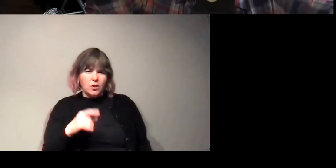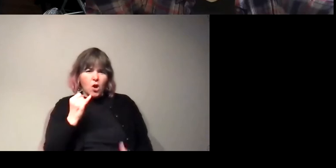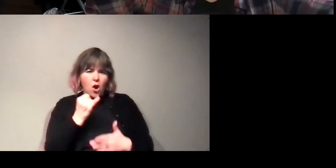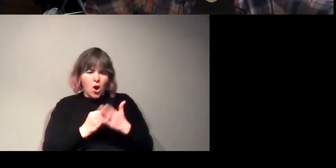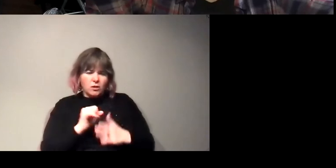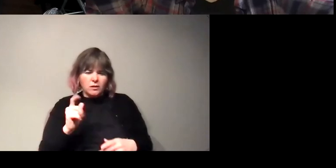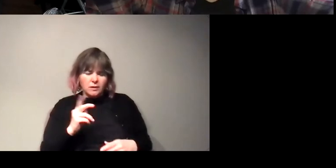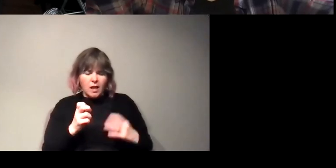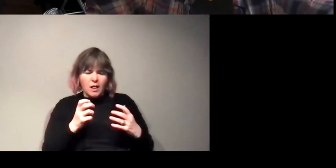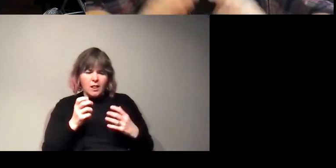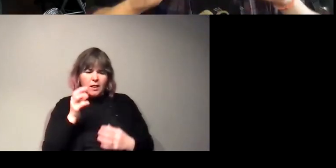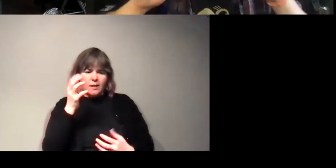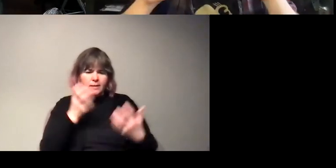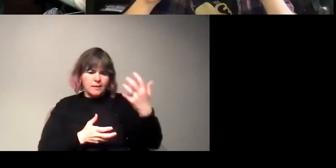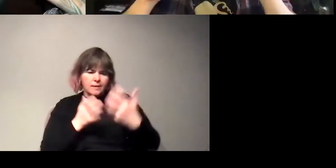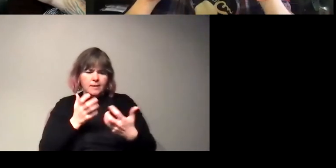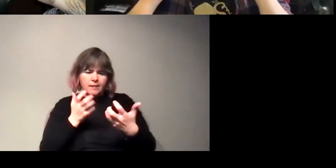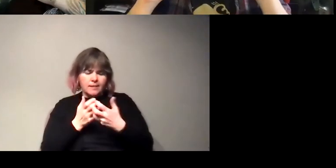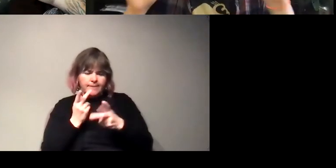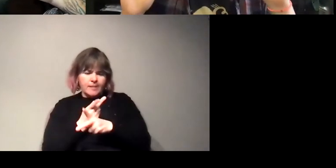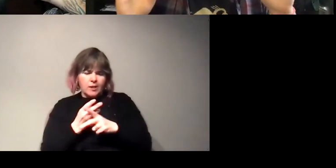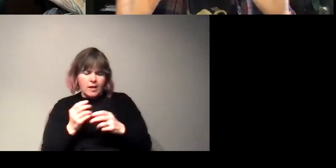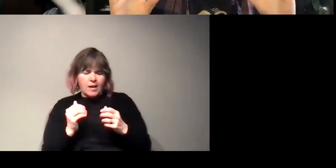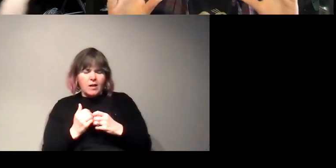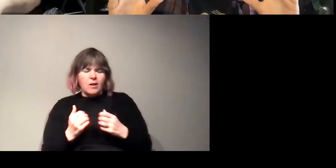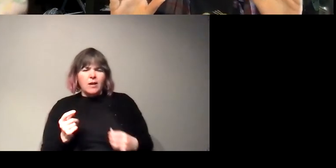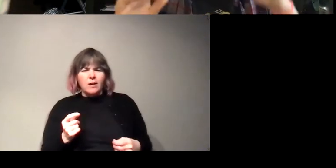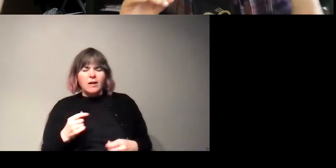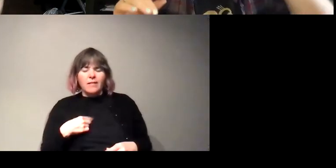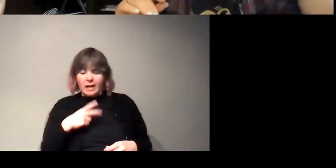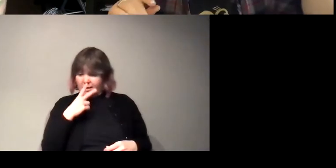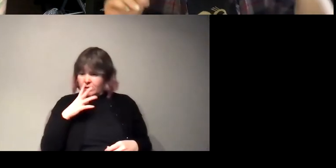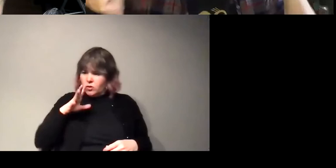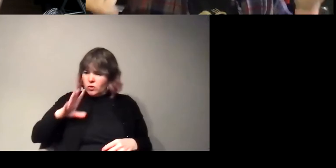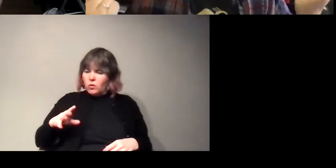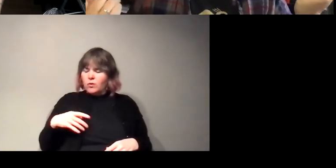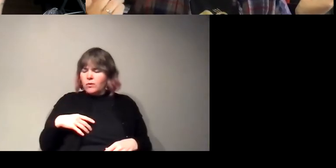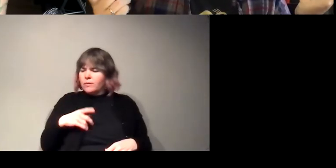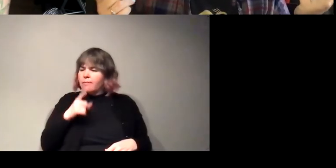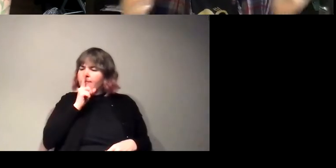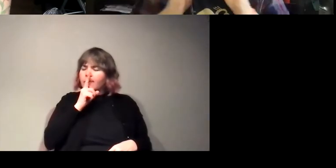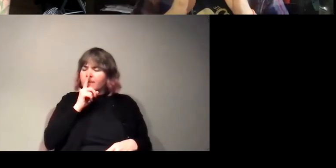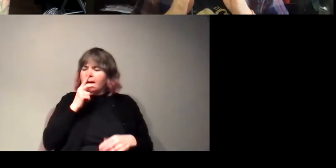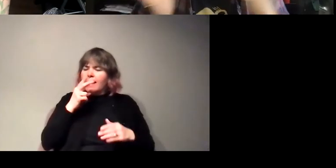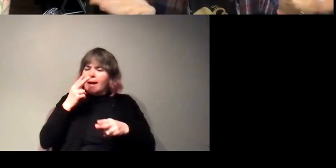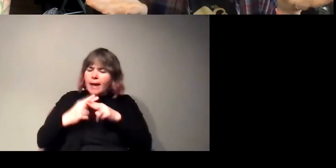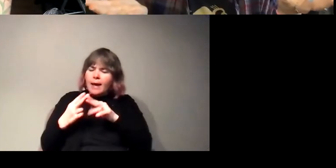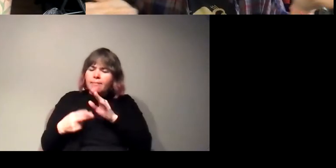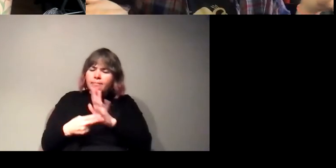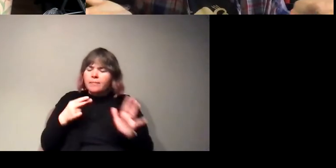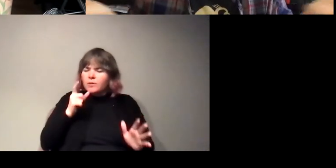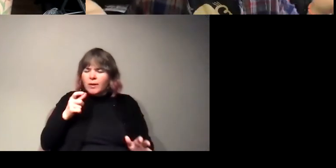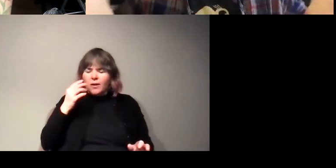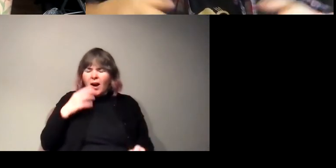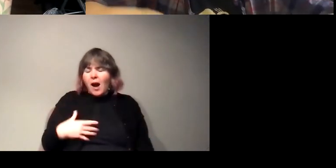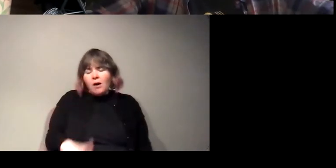style? And you have like such a, like, if I see something that's yours, I don't need to see, like, I know it's yours right away because of the way your